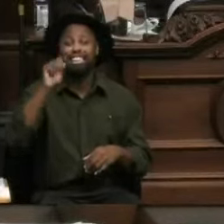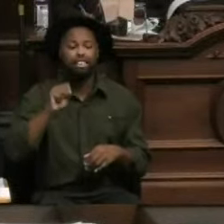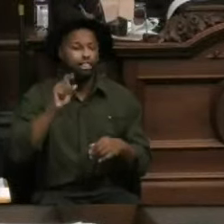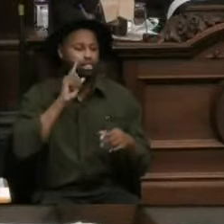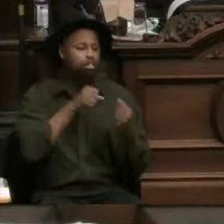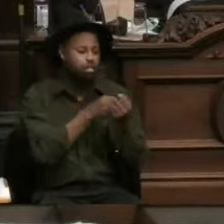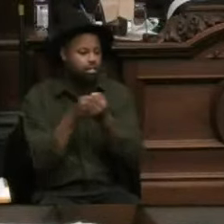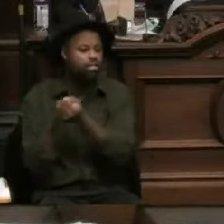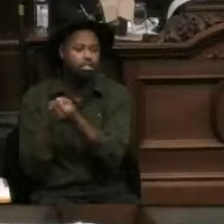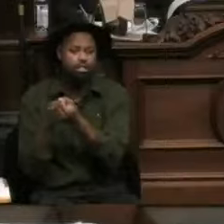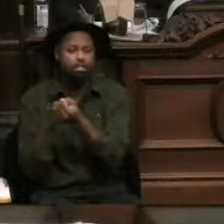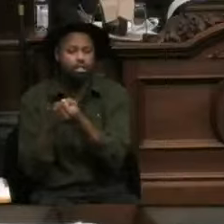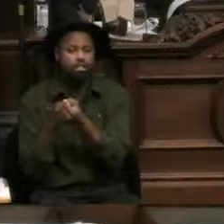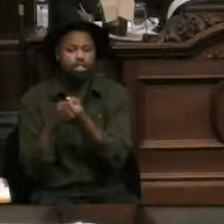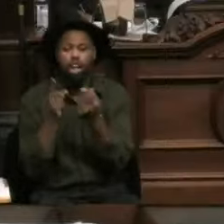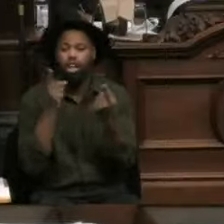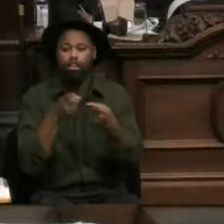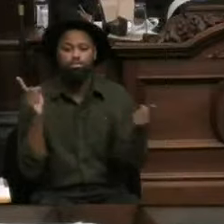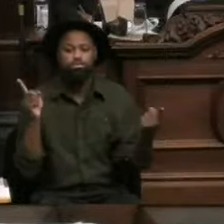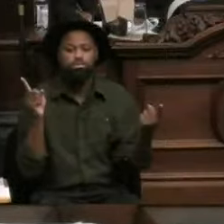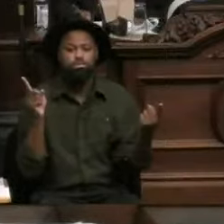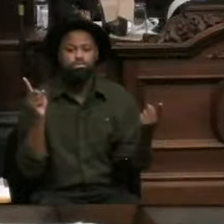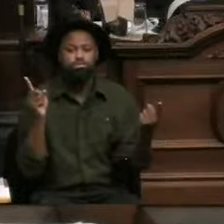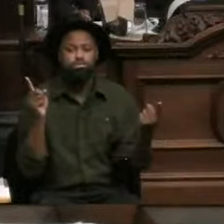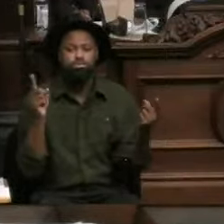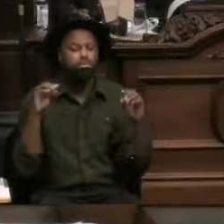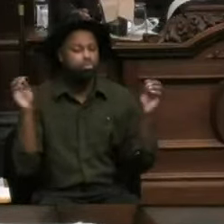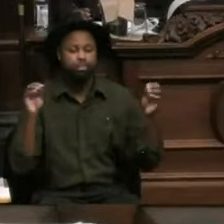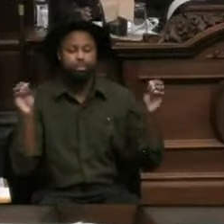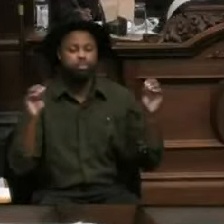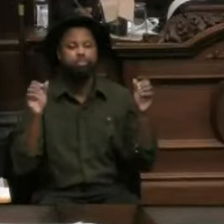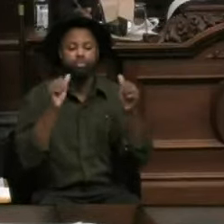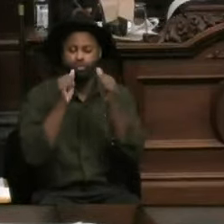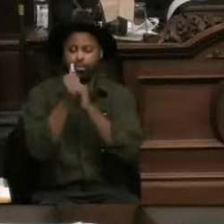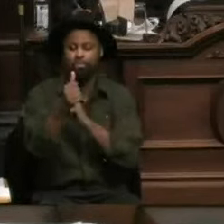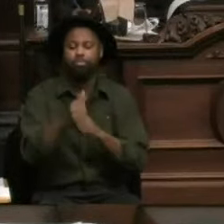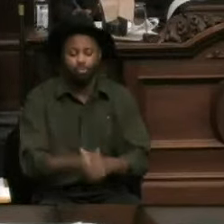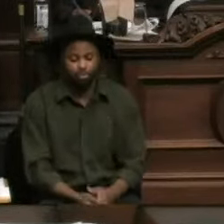Aye. Aye. Any opposed? Motion carries.